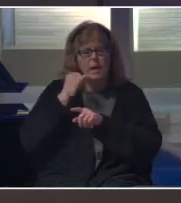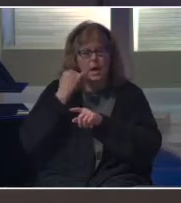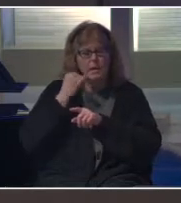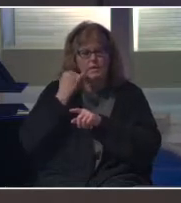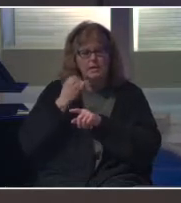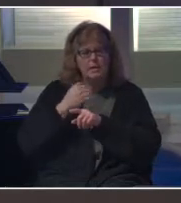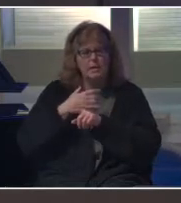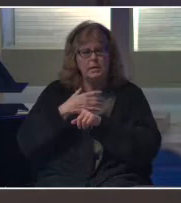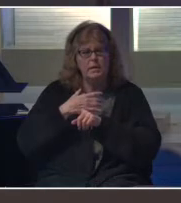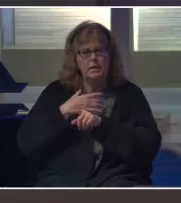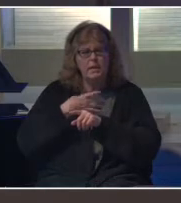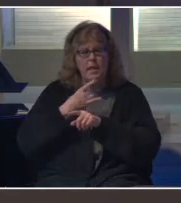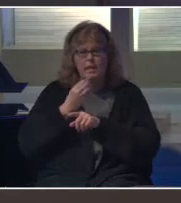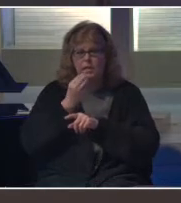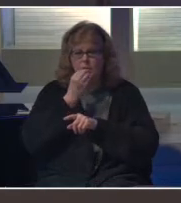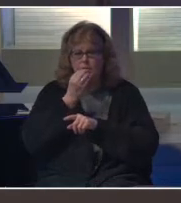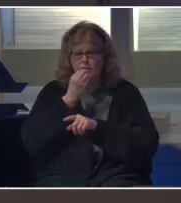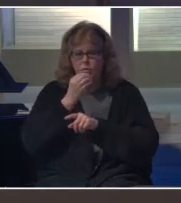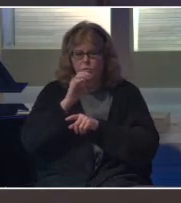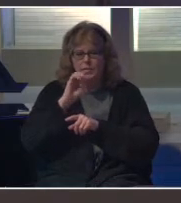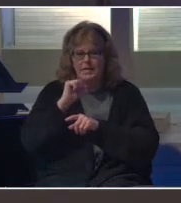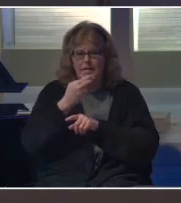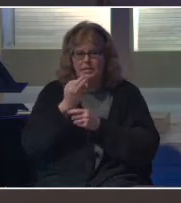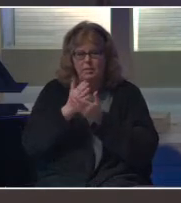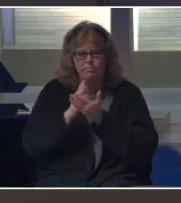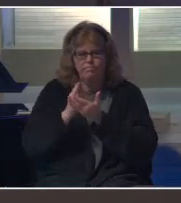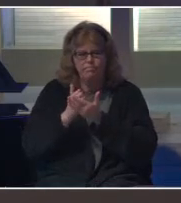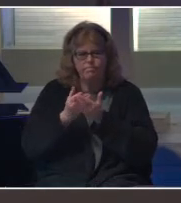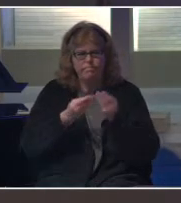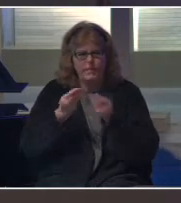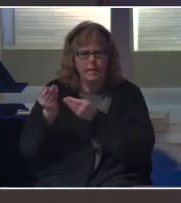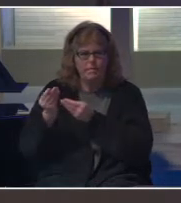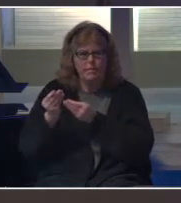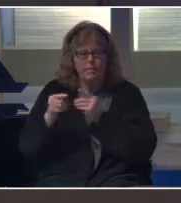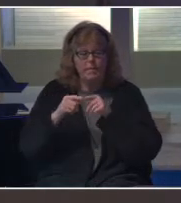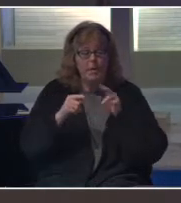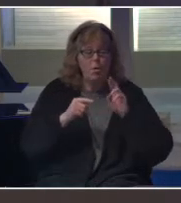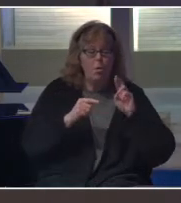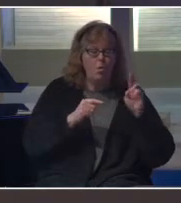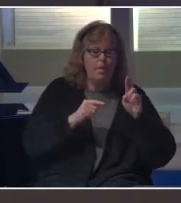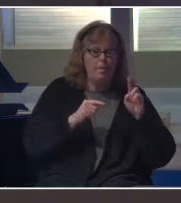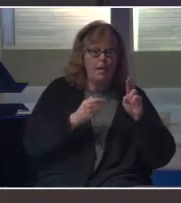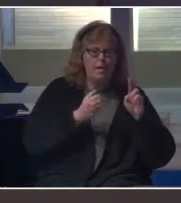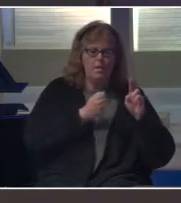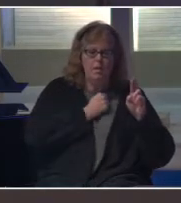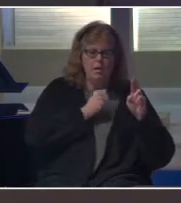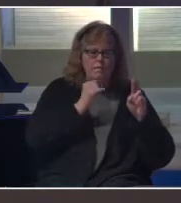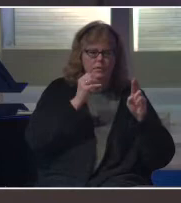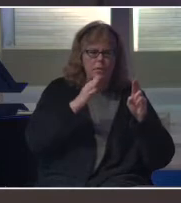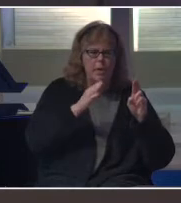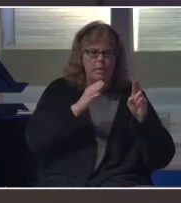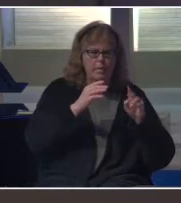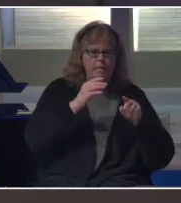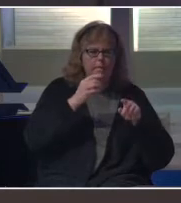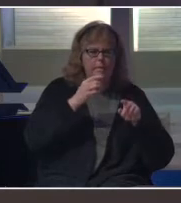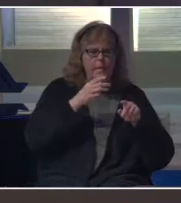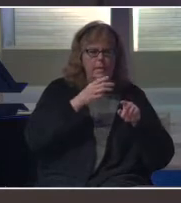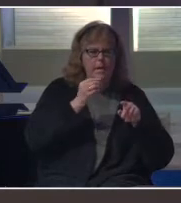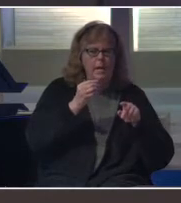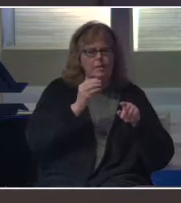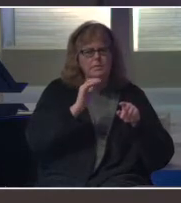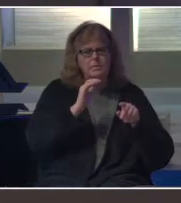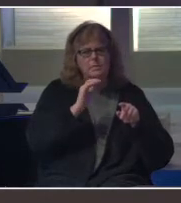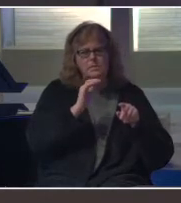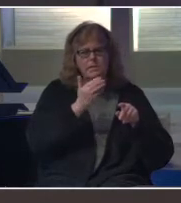the food that Esau provided. But Rebekah loved Jacob, and it seems